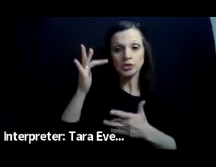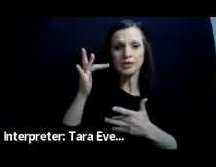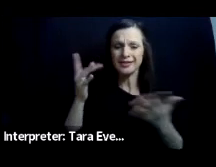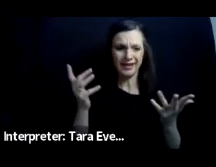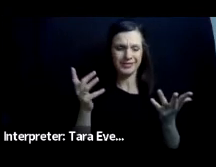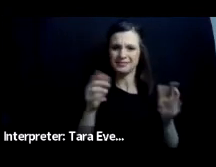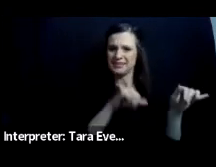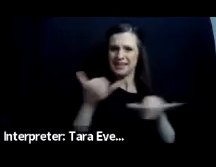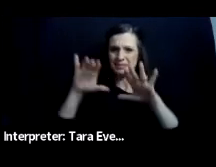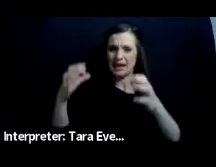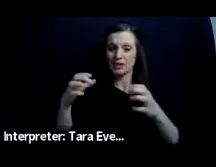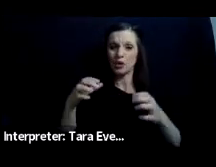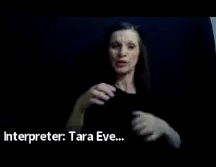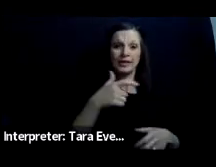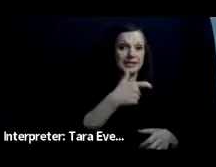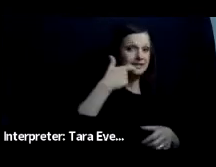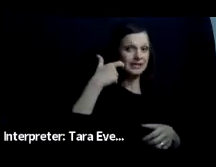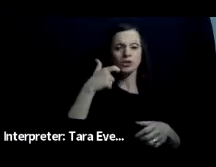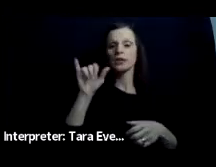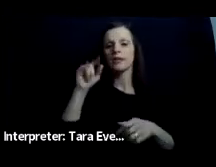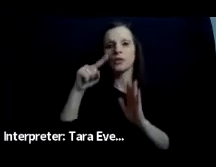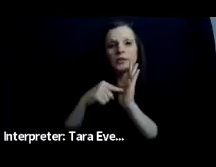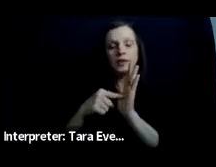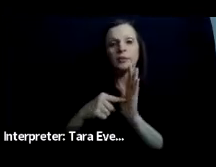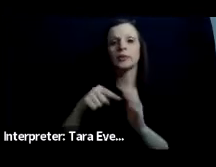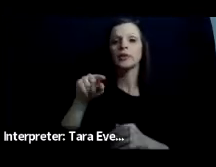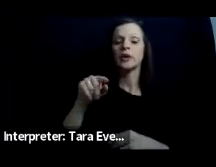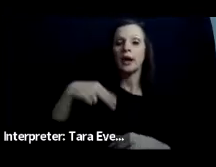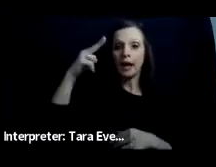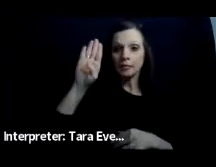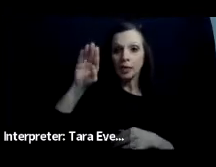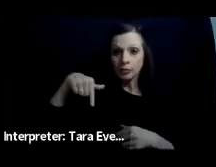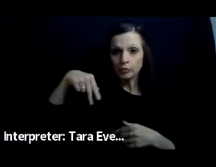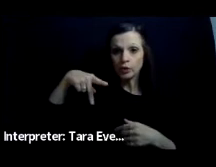or hypertension or high cholesterol, are also